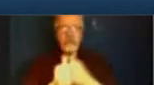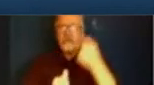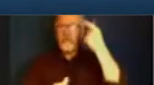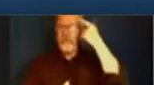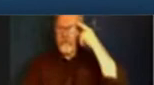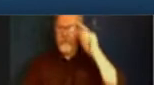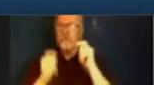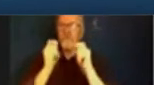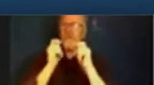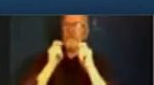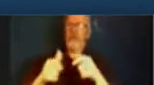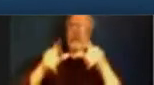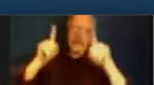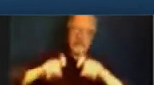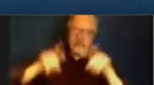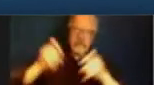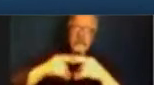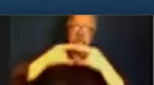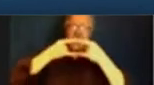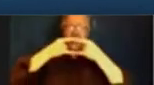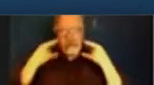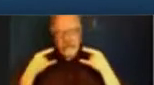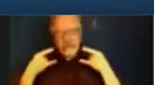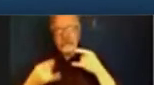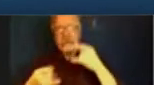that might be a good way to check it out.